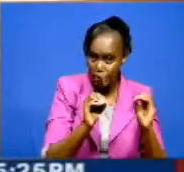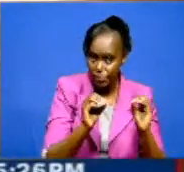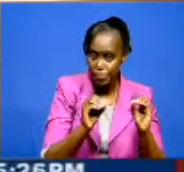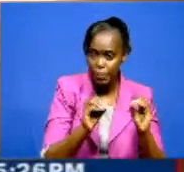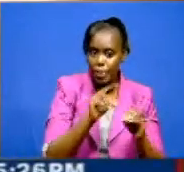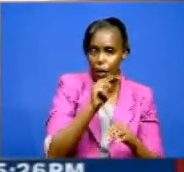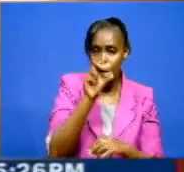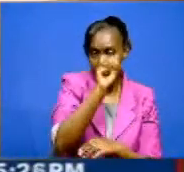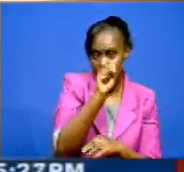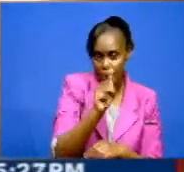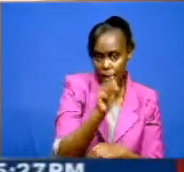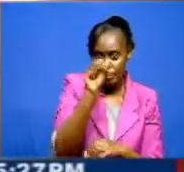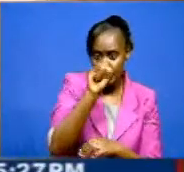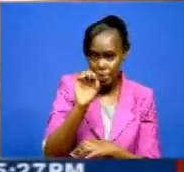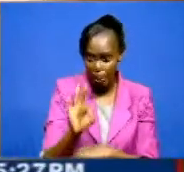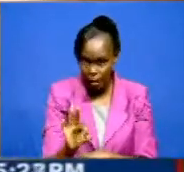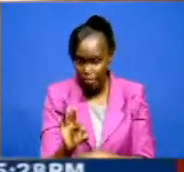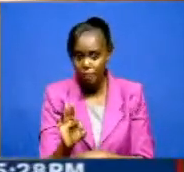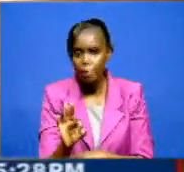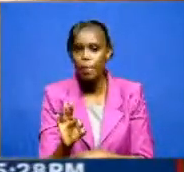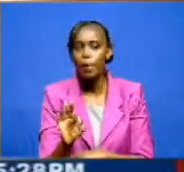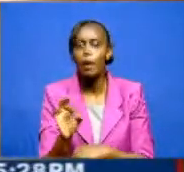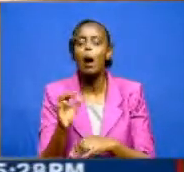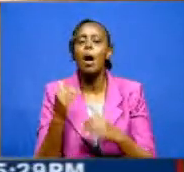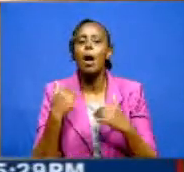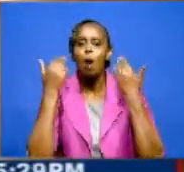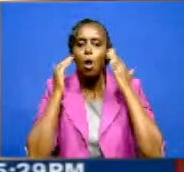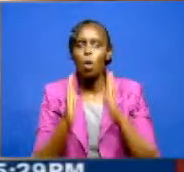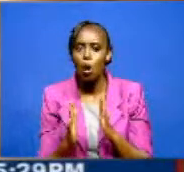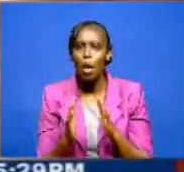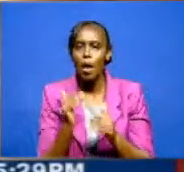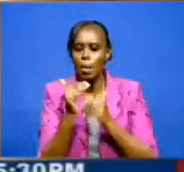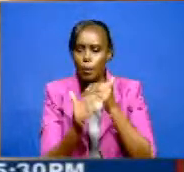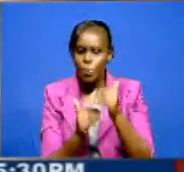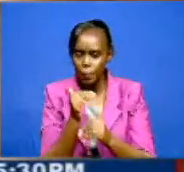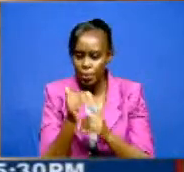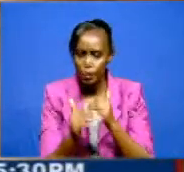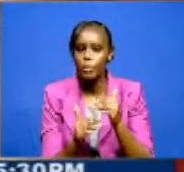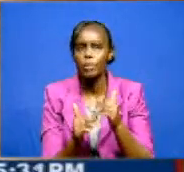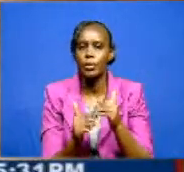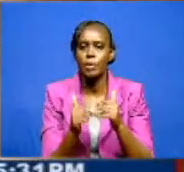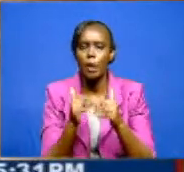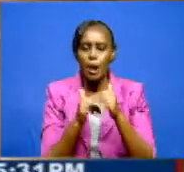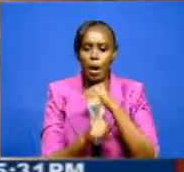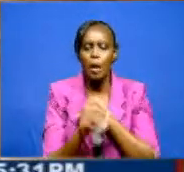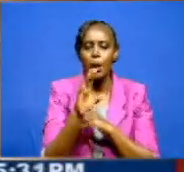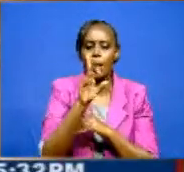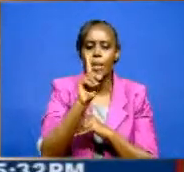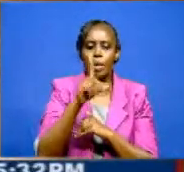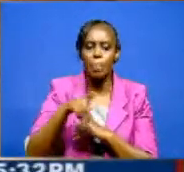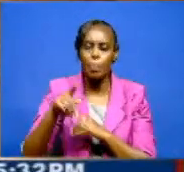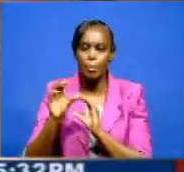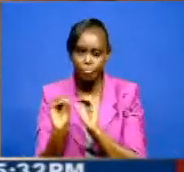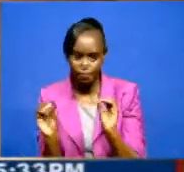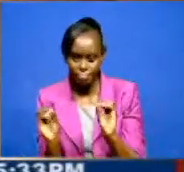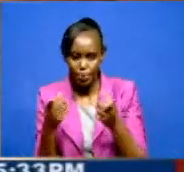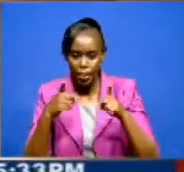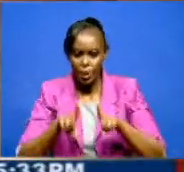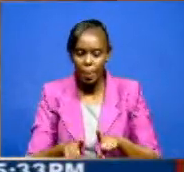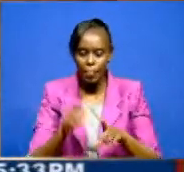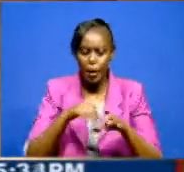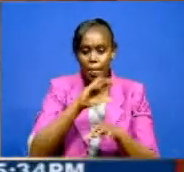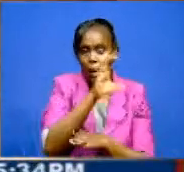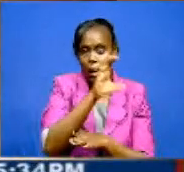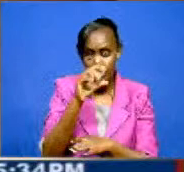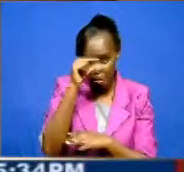NSSF and NHIF have prosecutors who do not operate through the DPP. So what is happening in counties